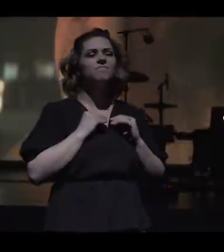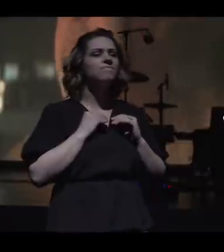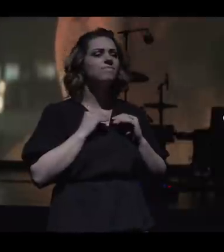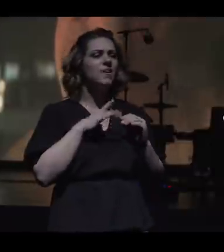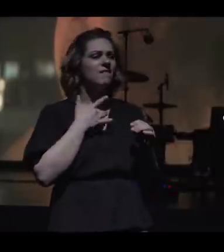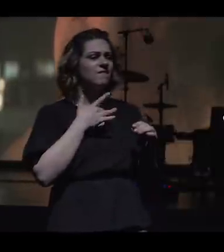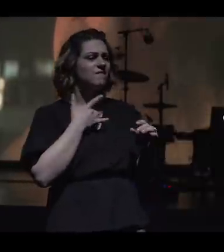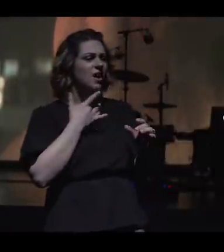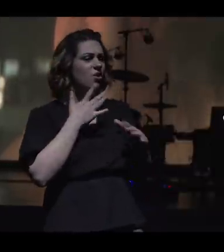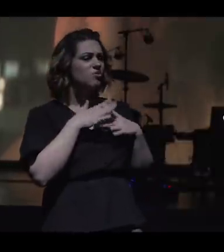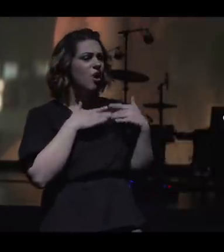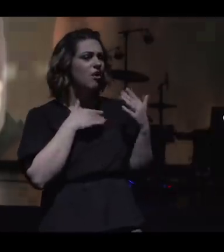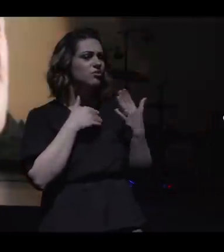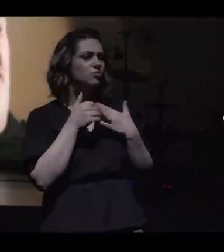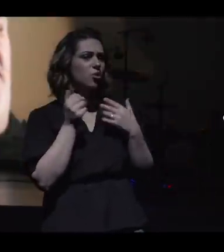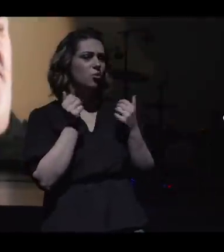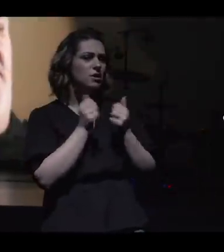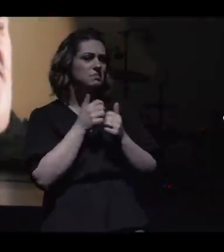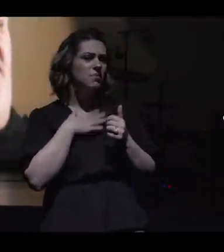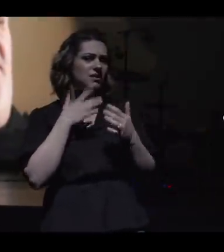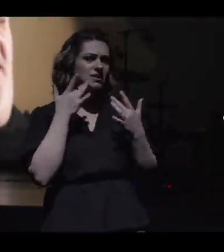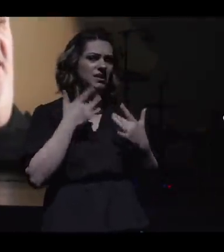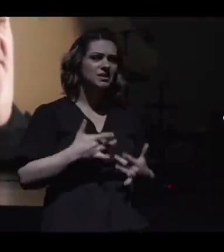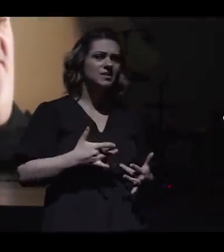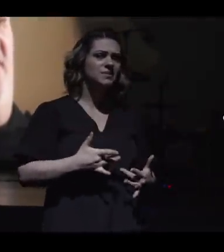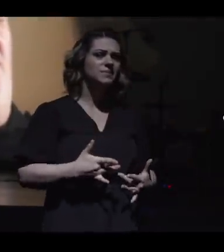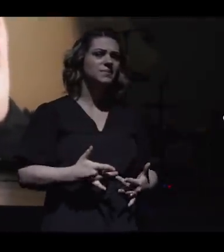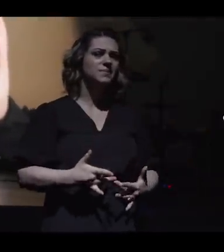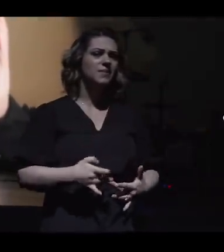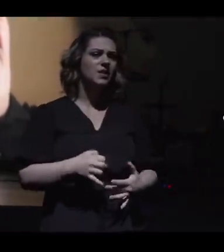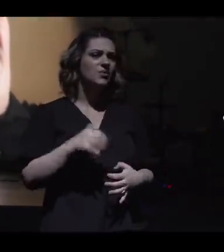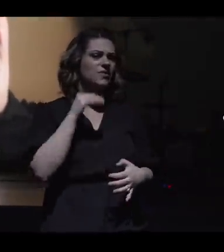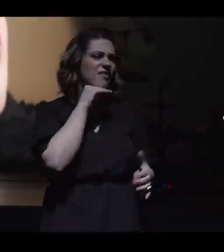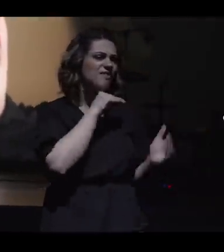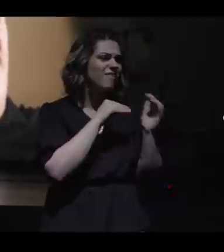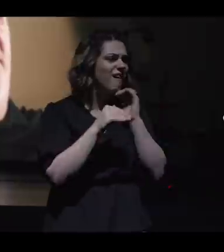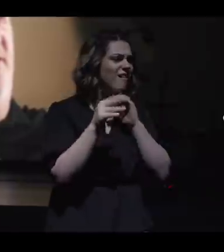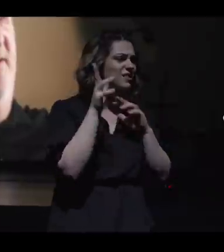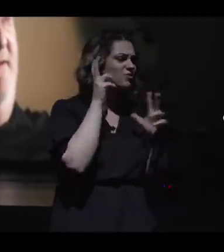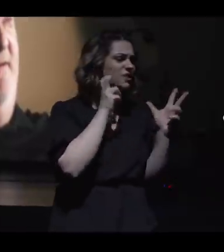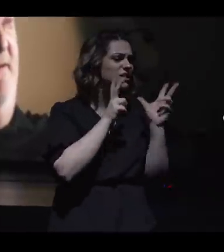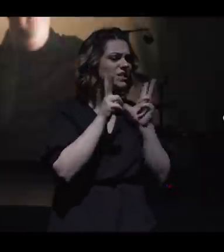comfortable in my misery, in the lies that I was being fed.